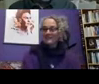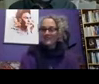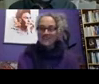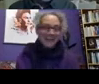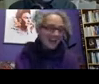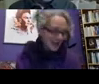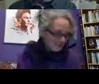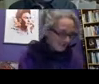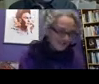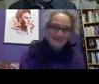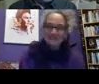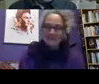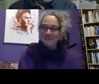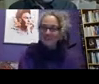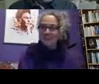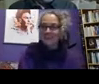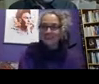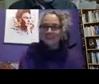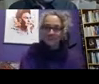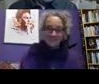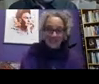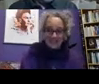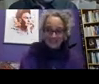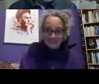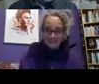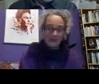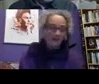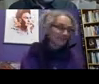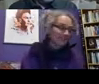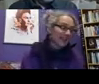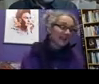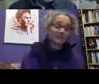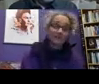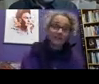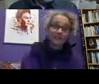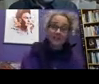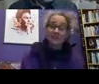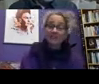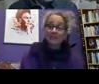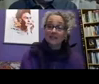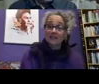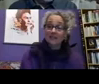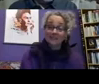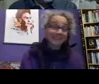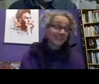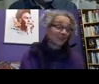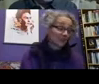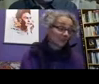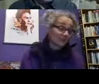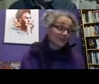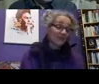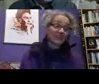straightforwardly, absolutely nothing. It doesn't address any of these barriers. And in fact, the National Disability Strategy